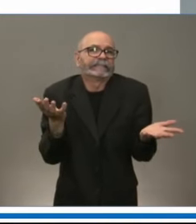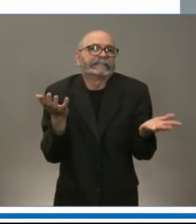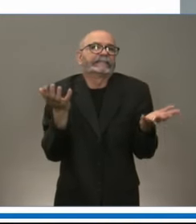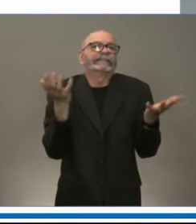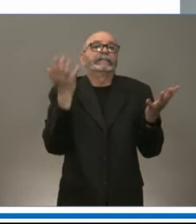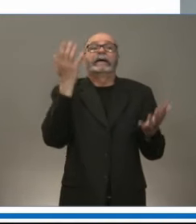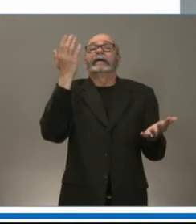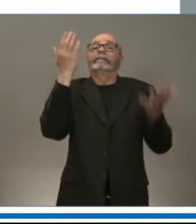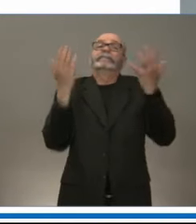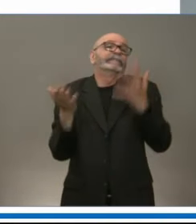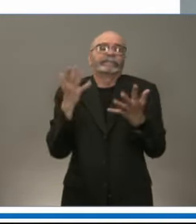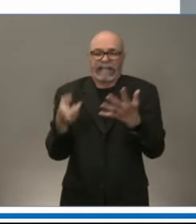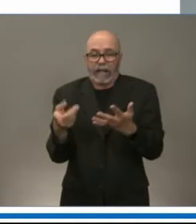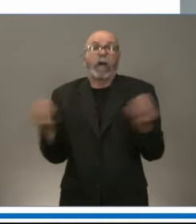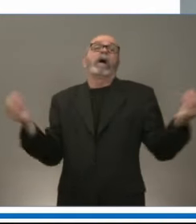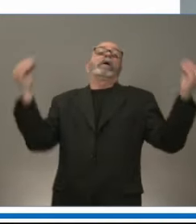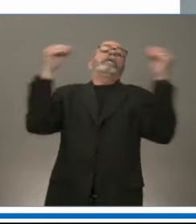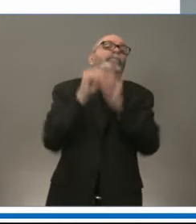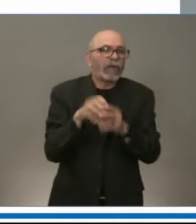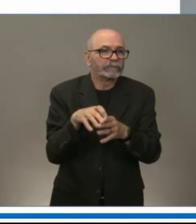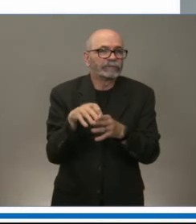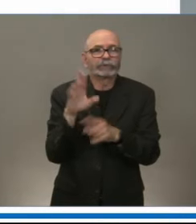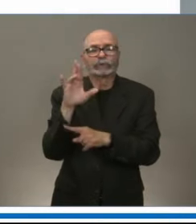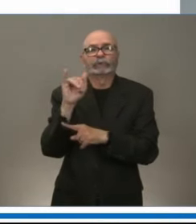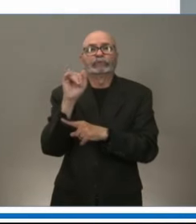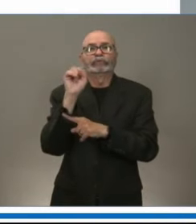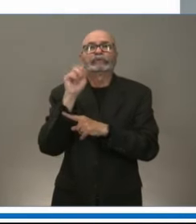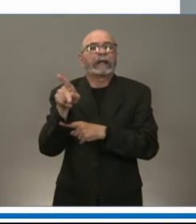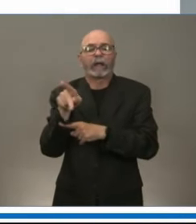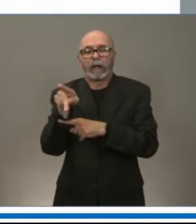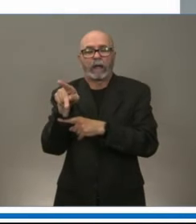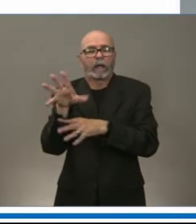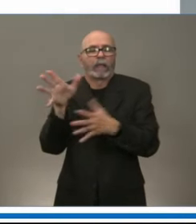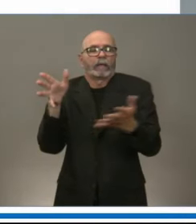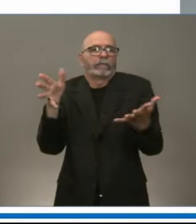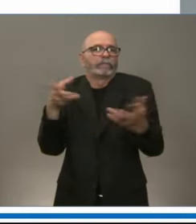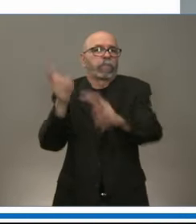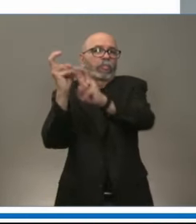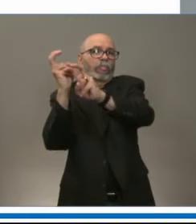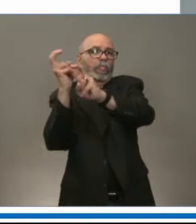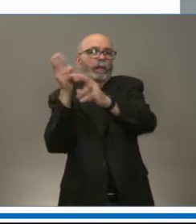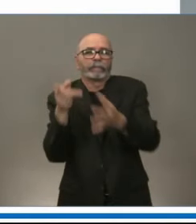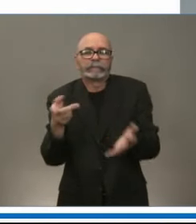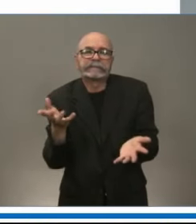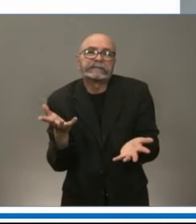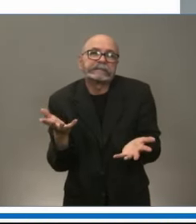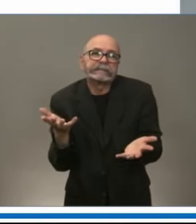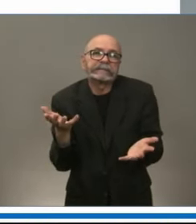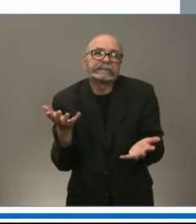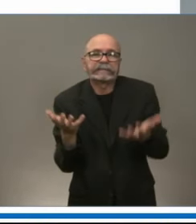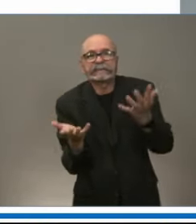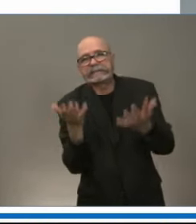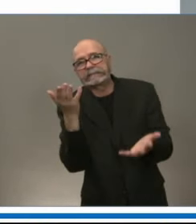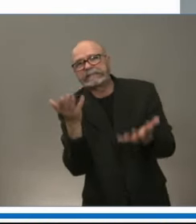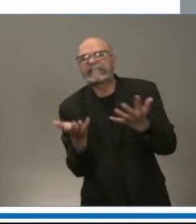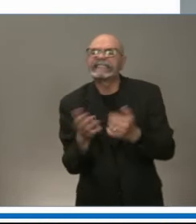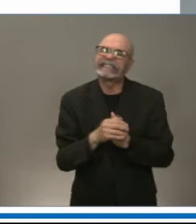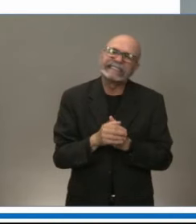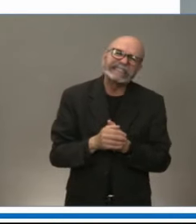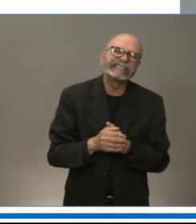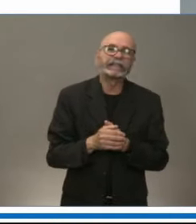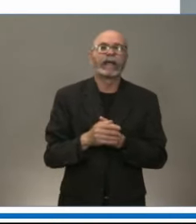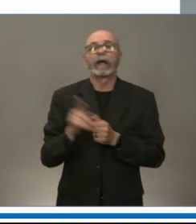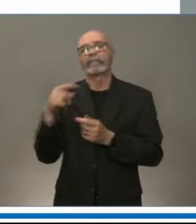relative at more risk unless they have absolute capacity to apply the same level of restrictions and the same level of cleaning and all